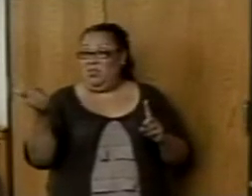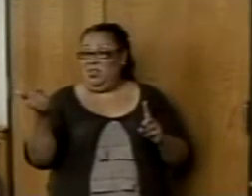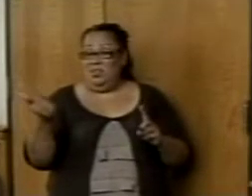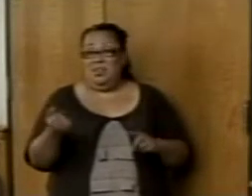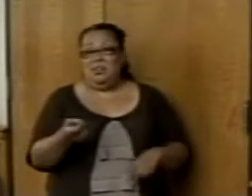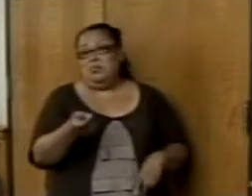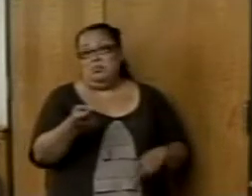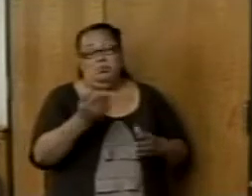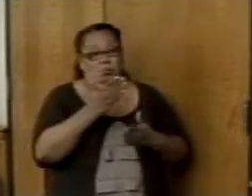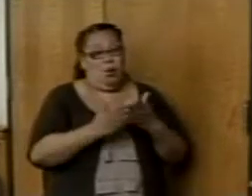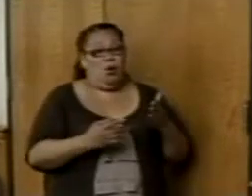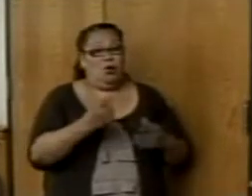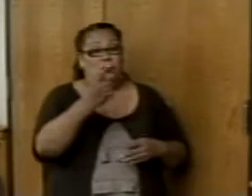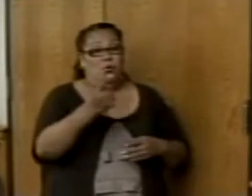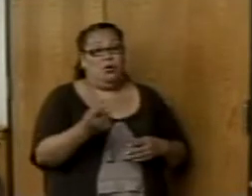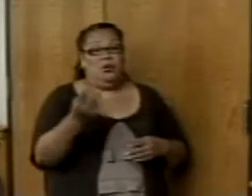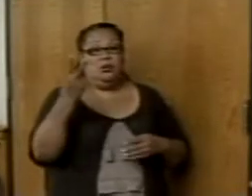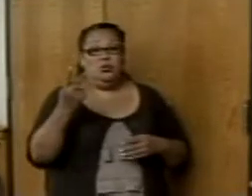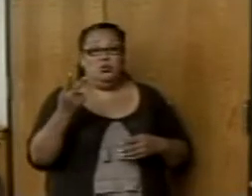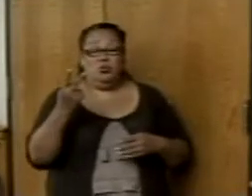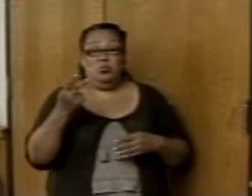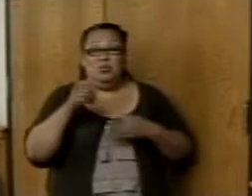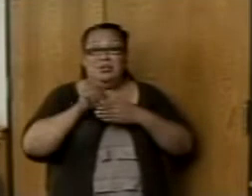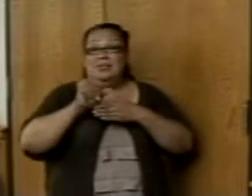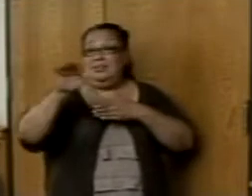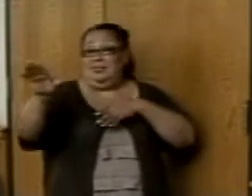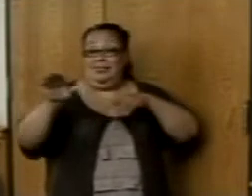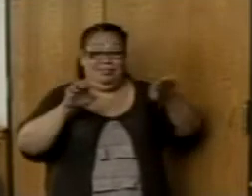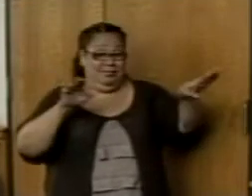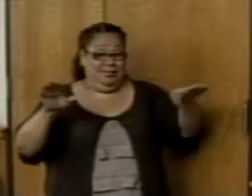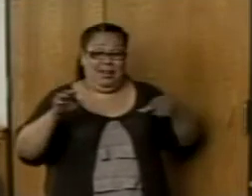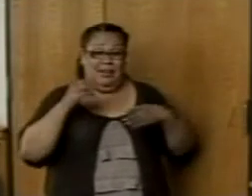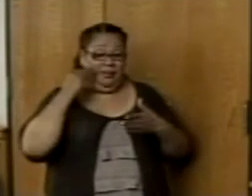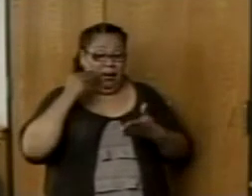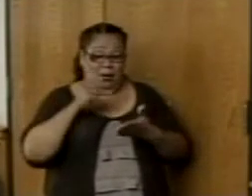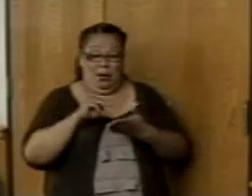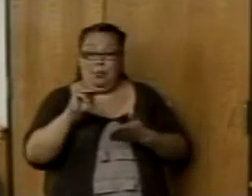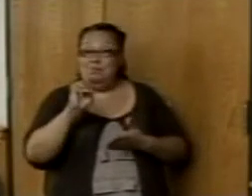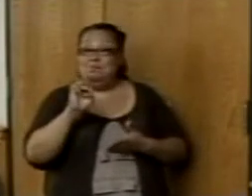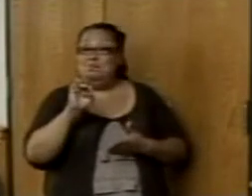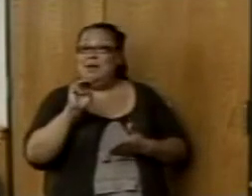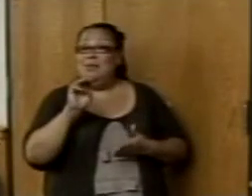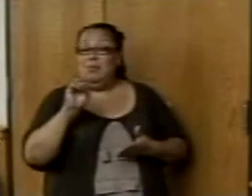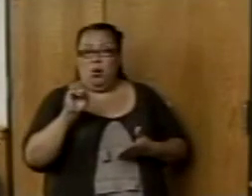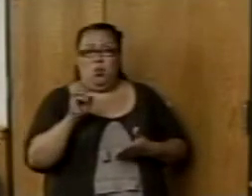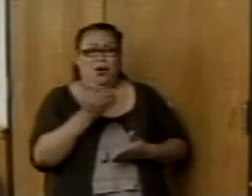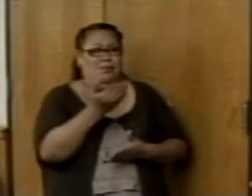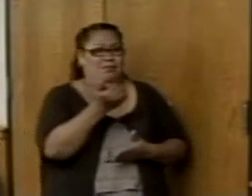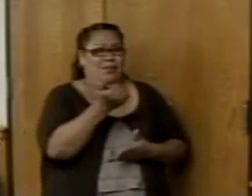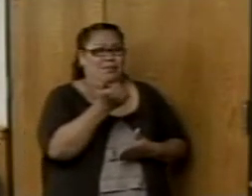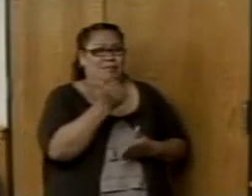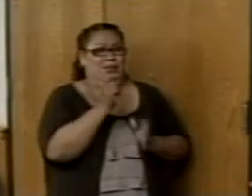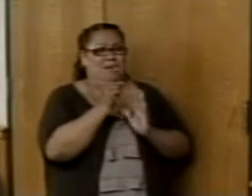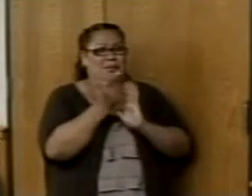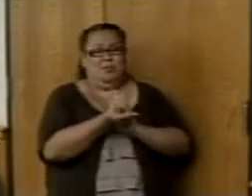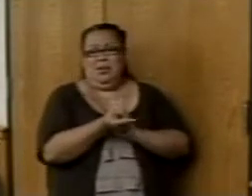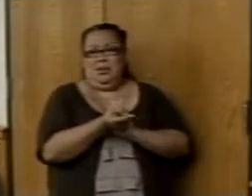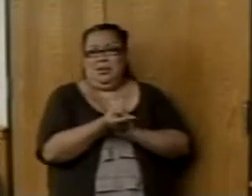and 2. That has a memorandum that was set out to the school bus drivers that they had 15 minutes to get to a